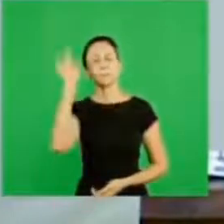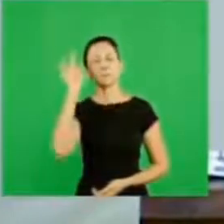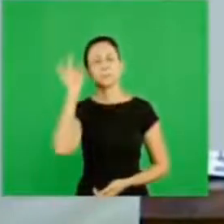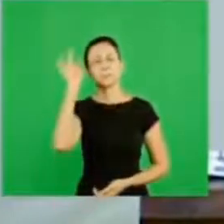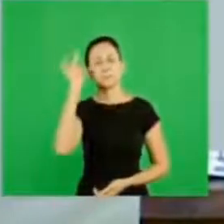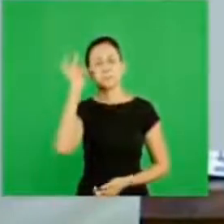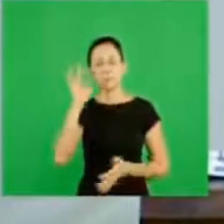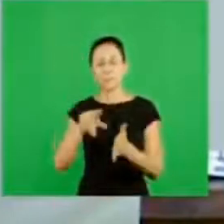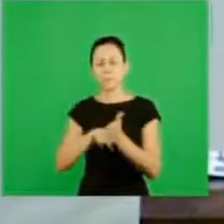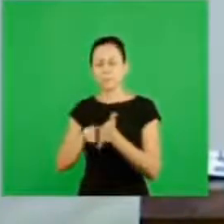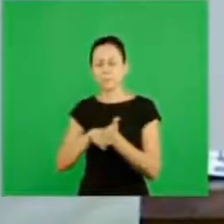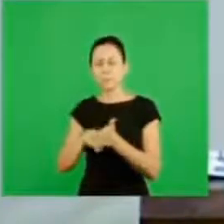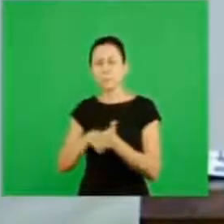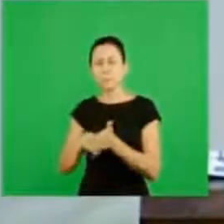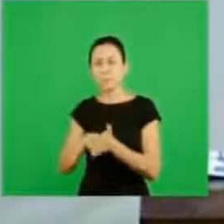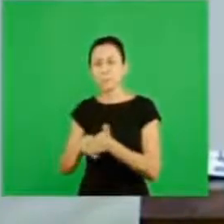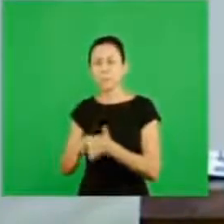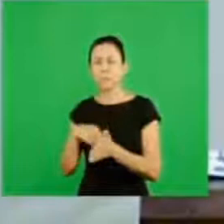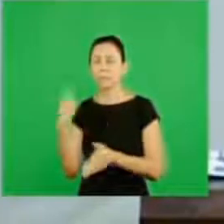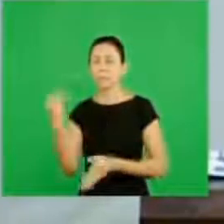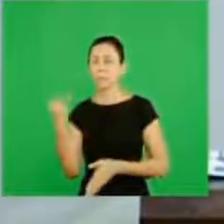Kierkegaard, existentialism,